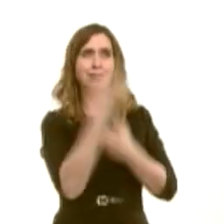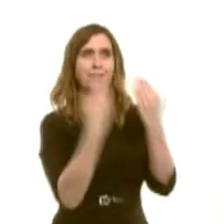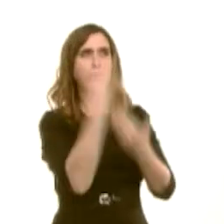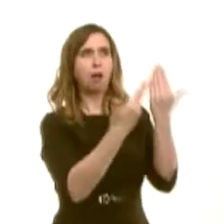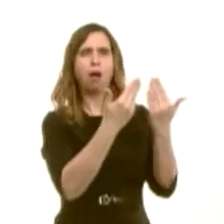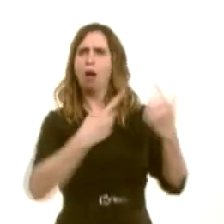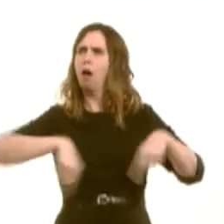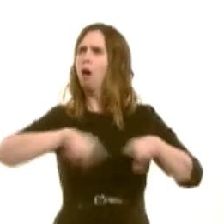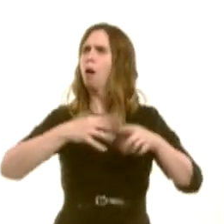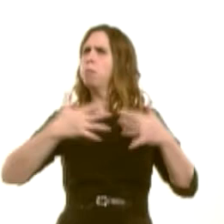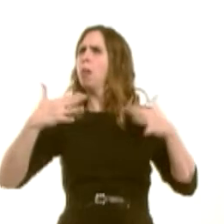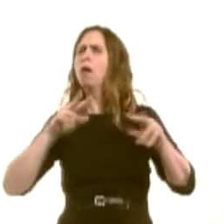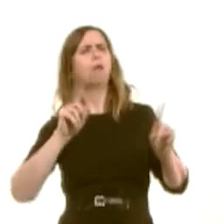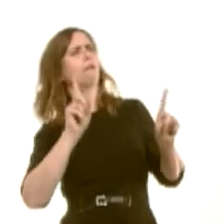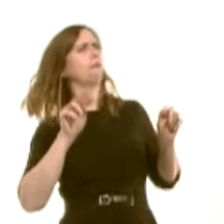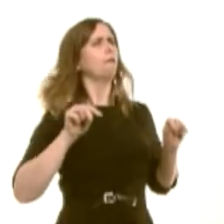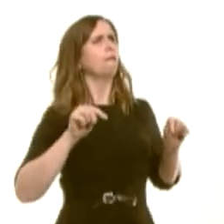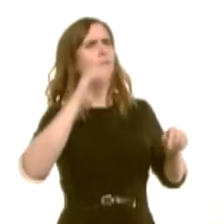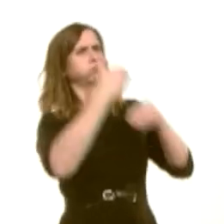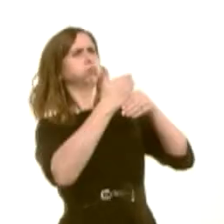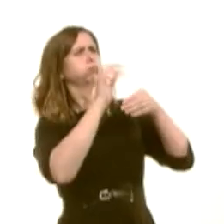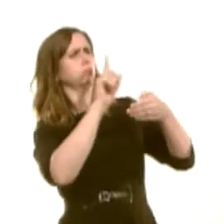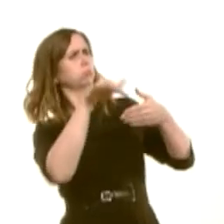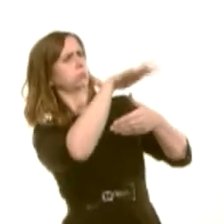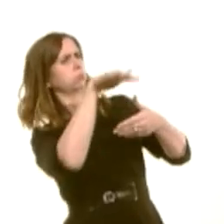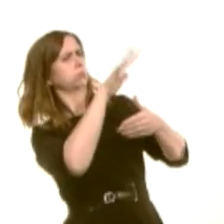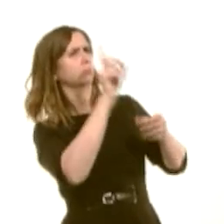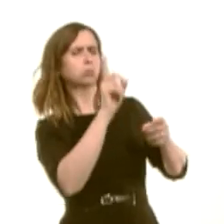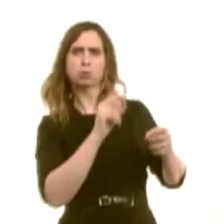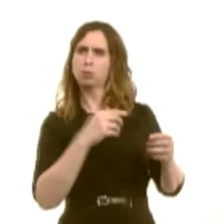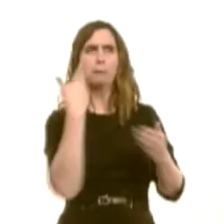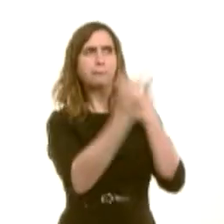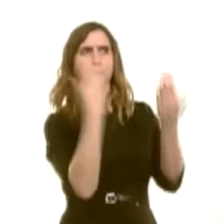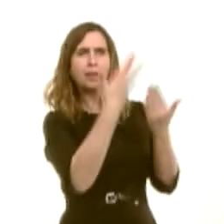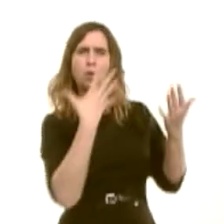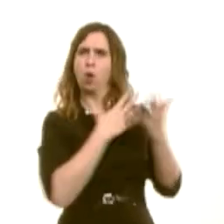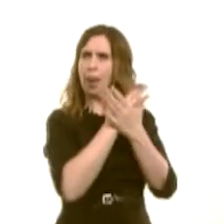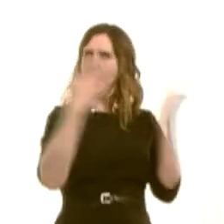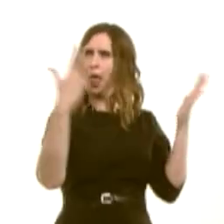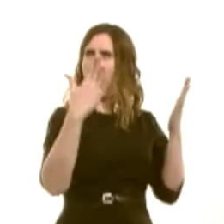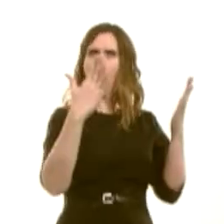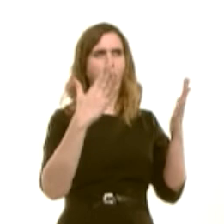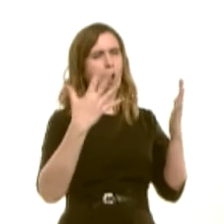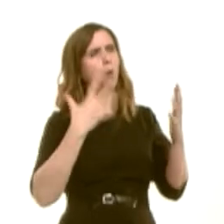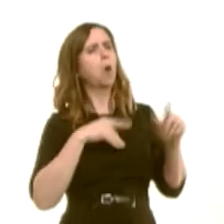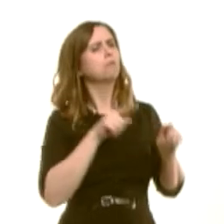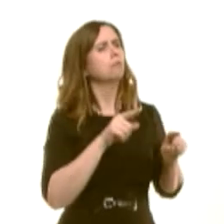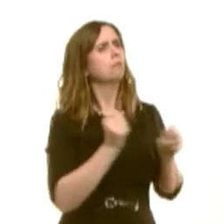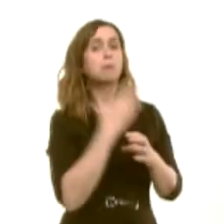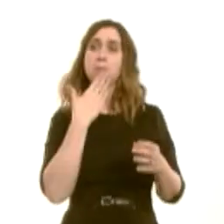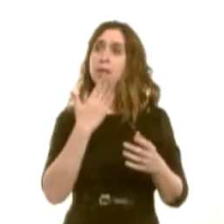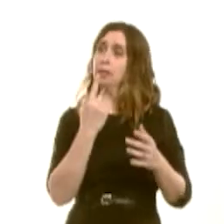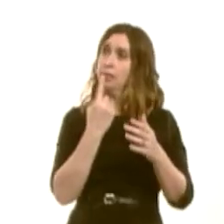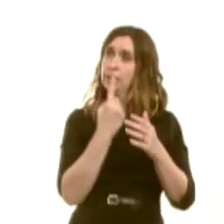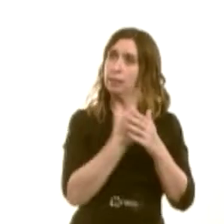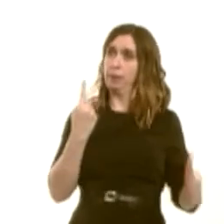from public view, and in fairness to those organisations who have introduced bids and to ensure transparency, will you appoint an independent